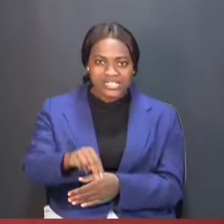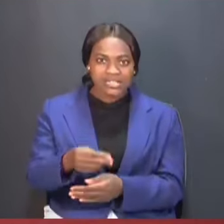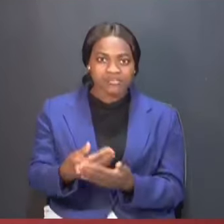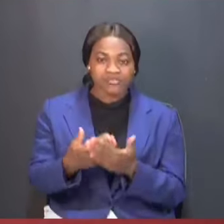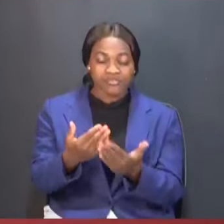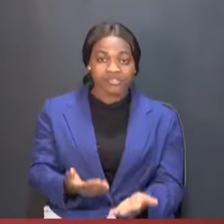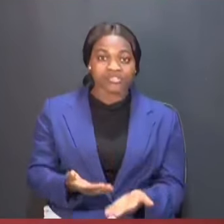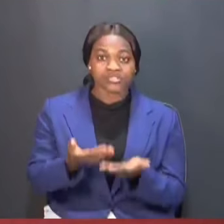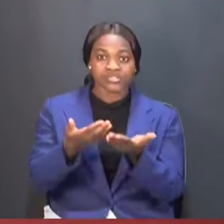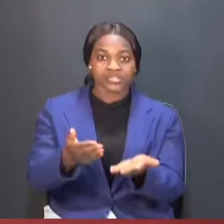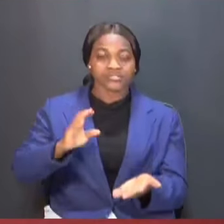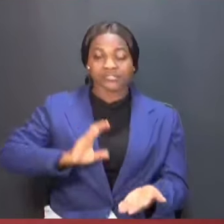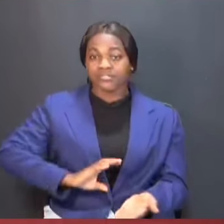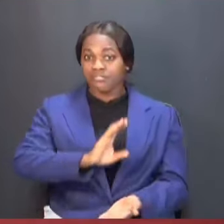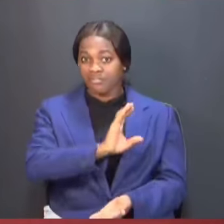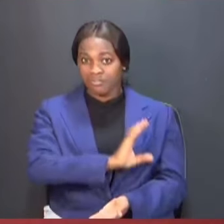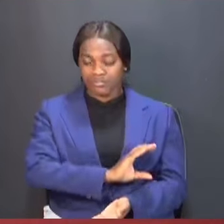committee.